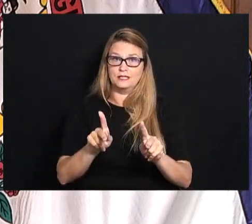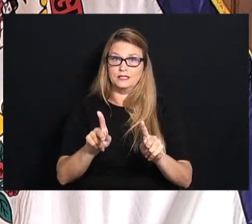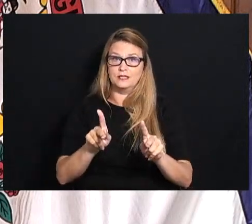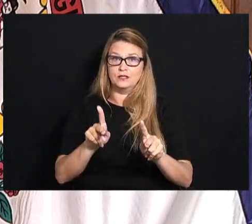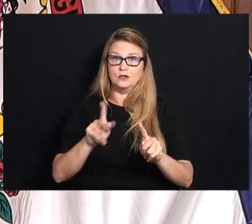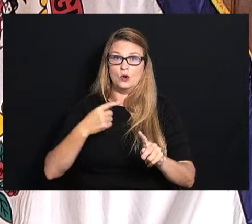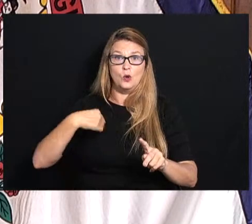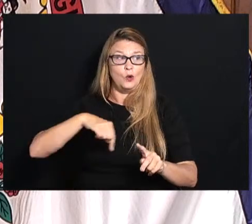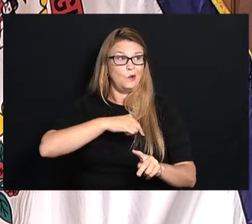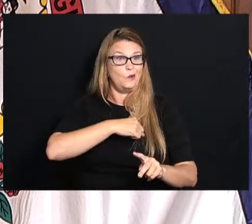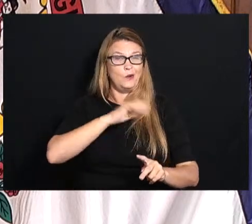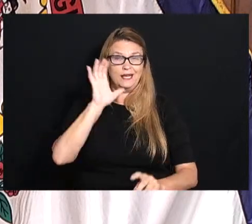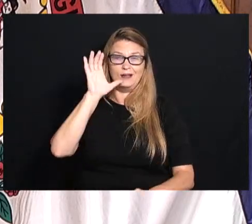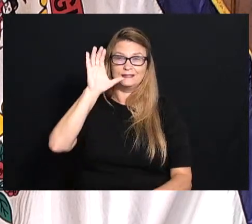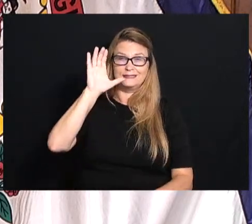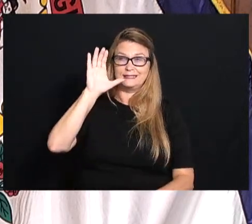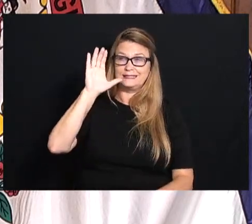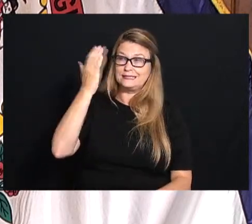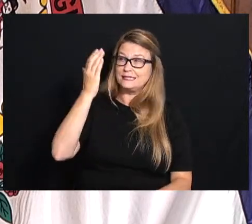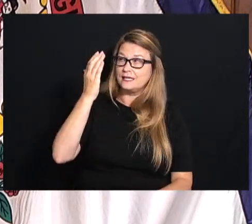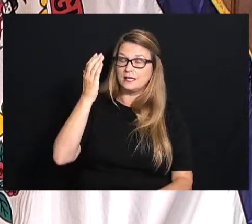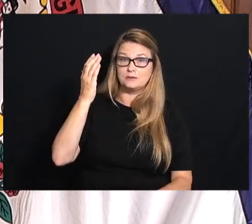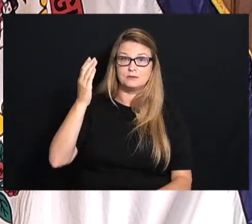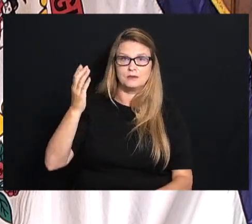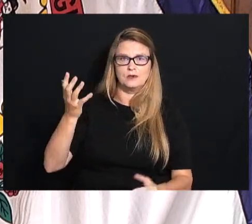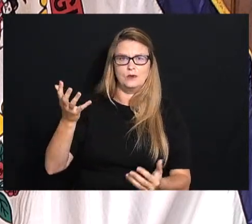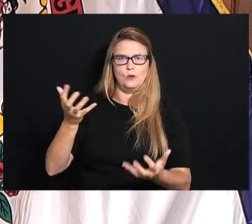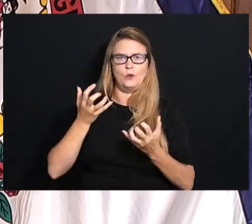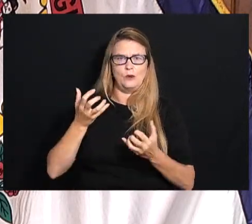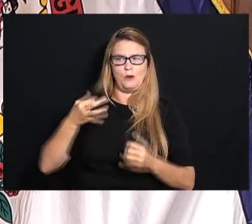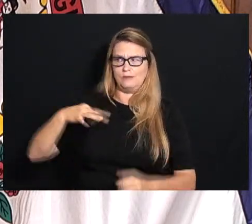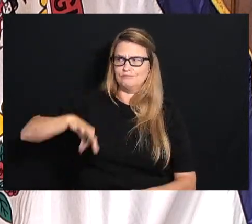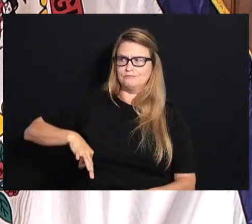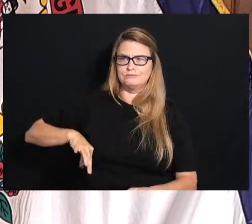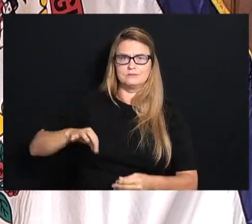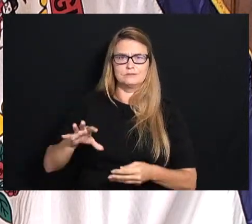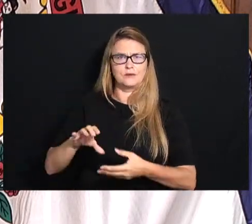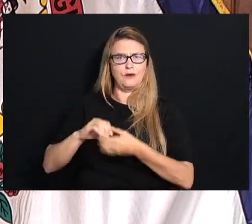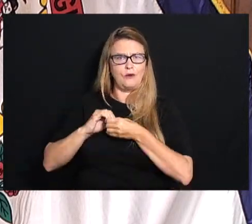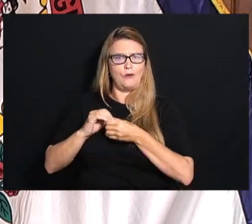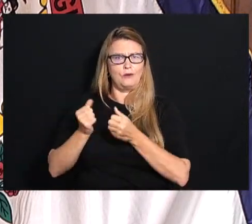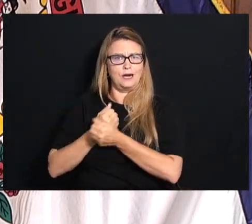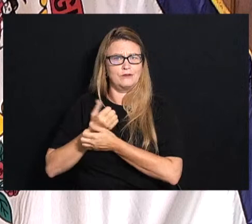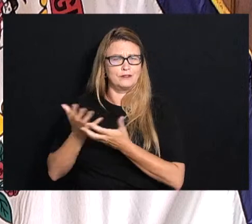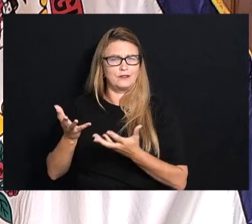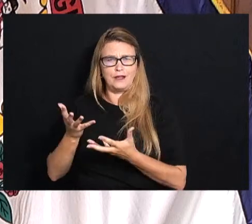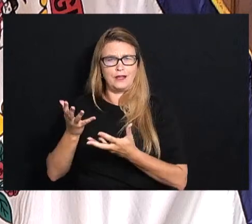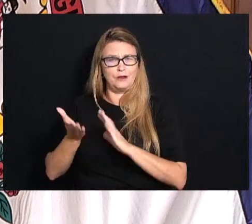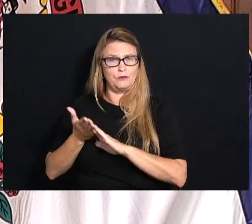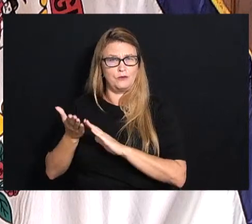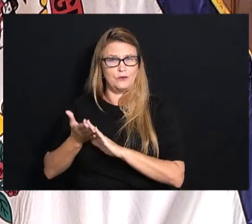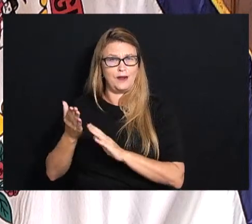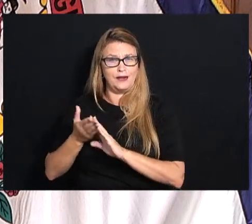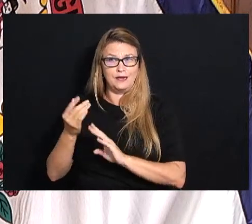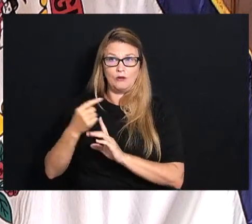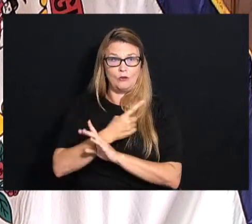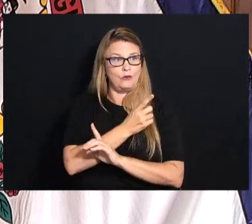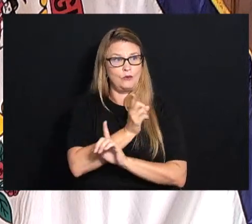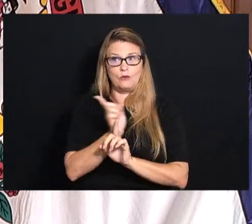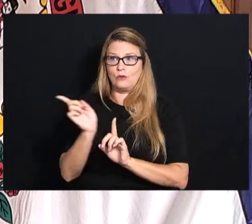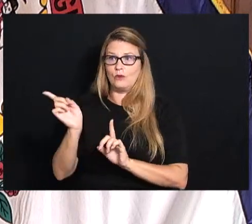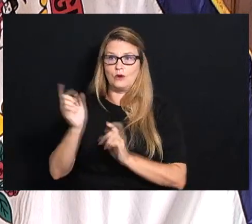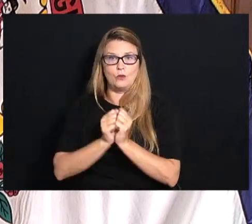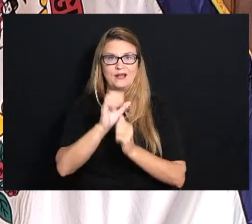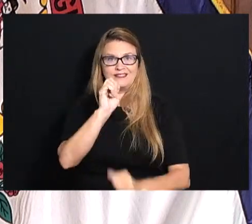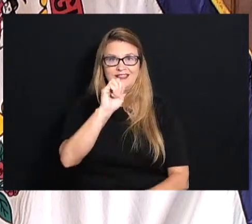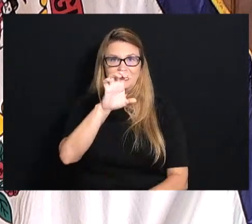Everybody seems to just want to take ownership of everything and run in all kinds of different directions with ego and